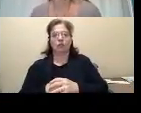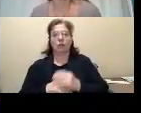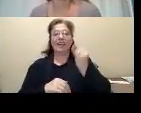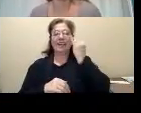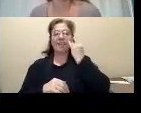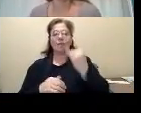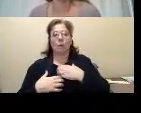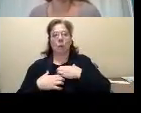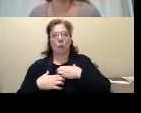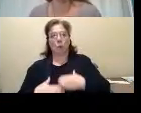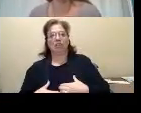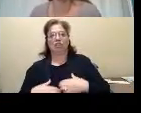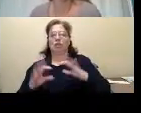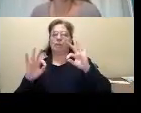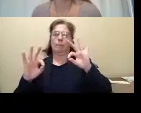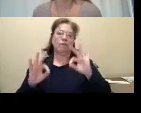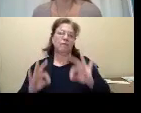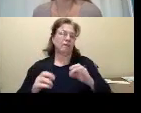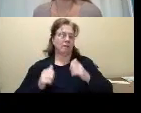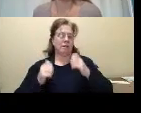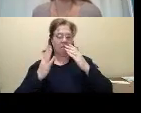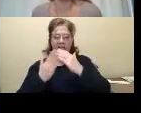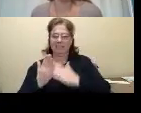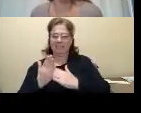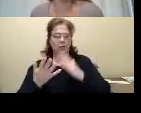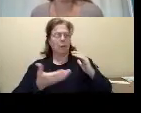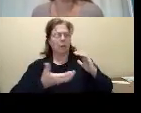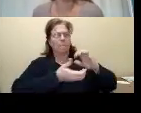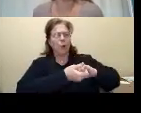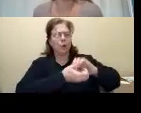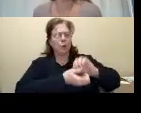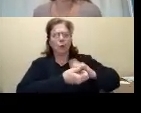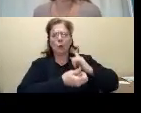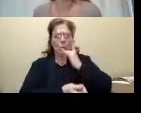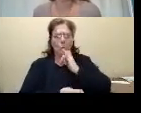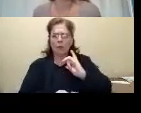what are you thinking of in terms of partnering with these organizations?